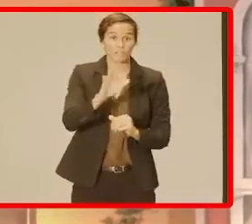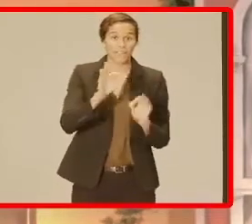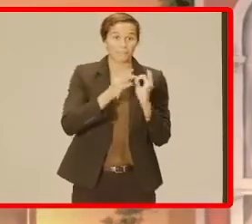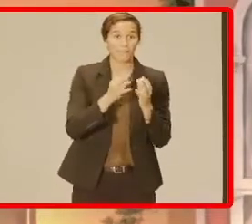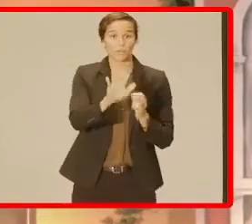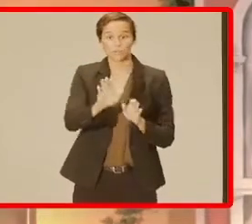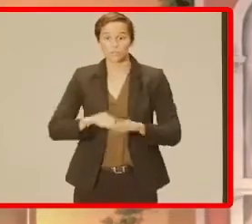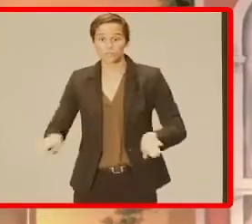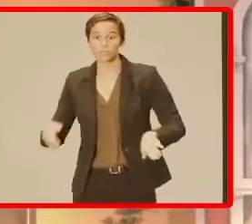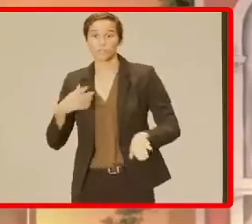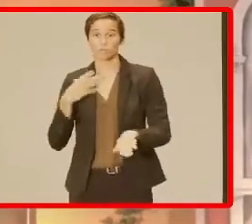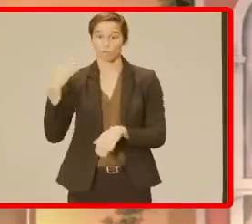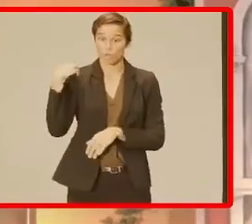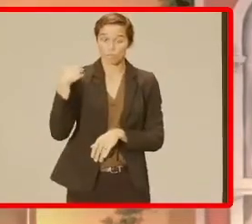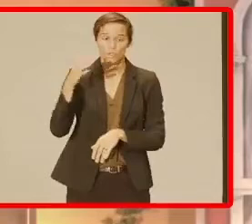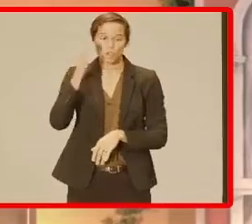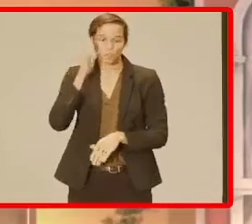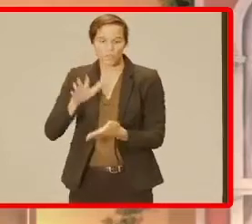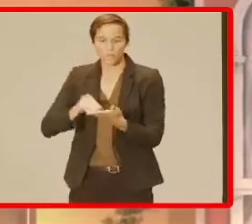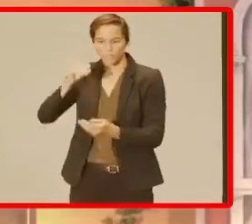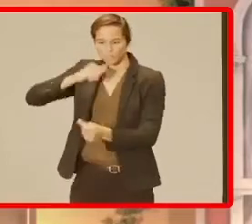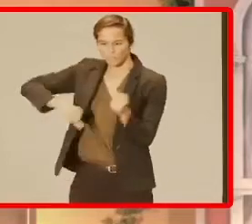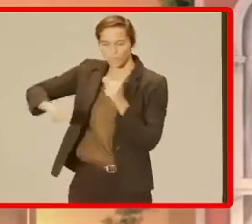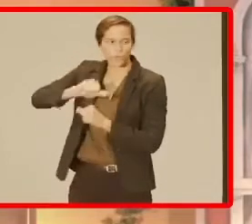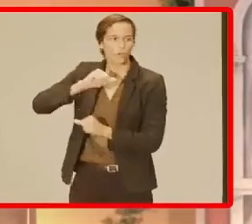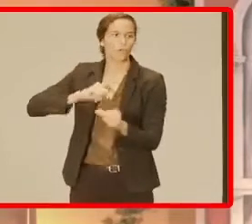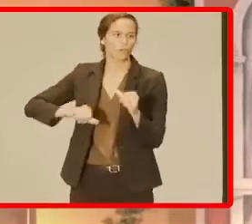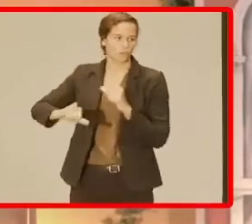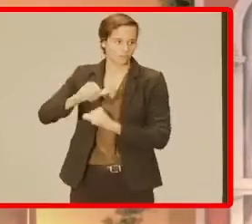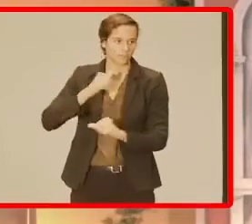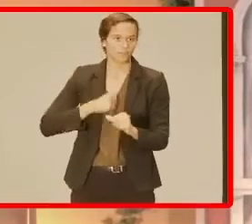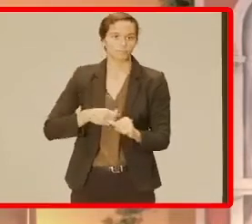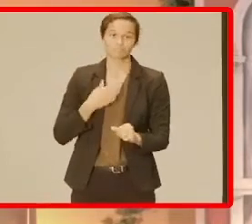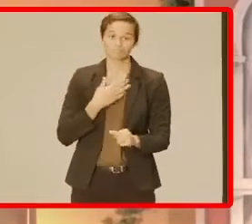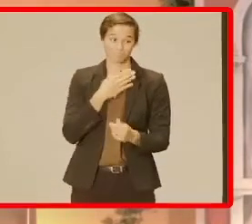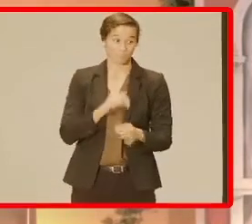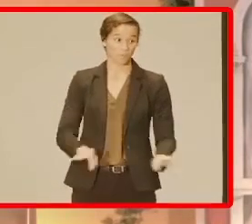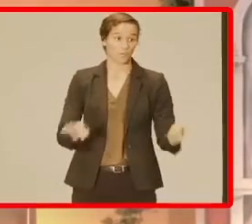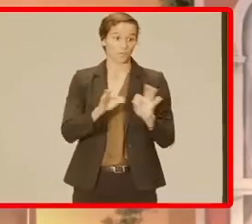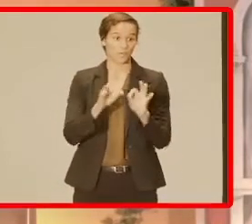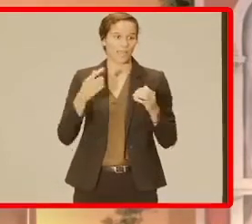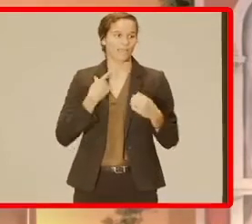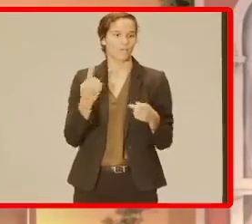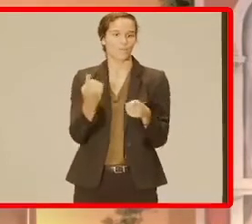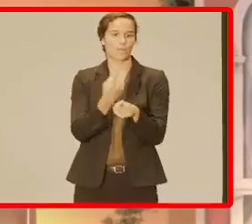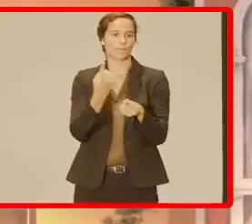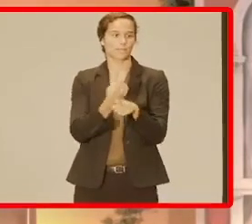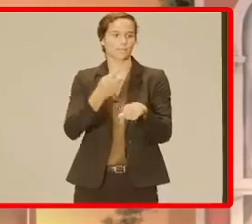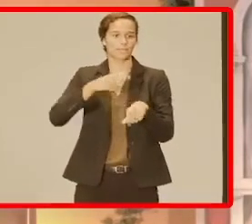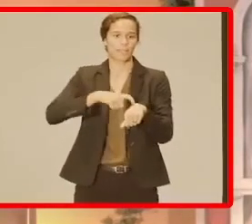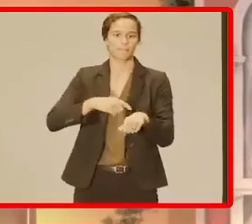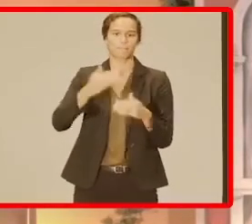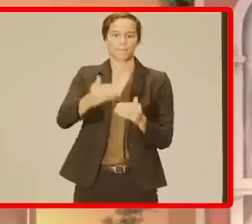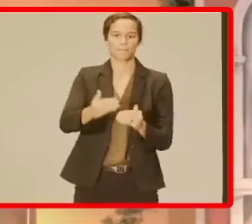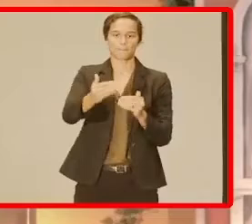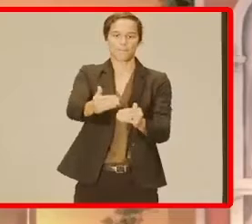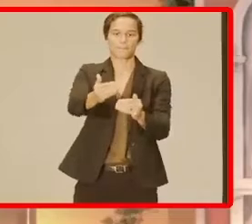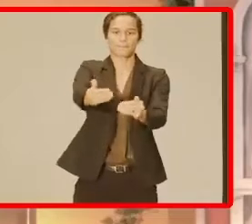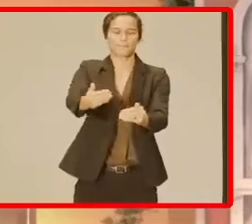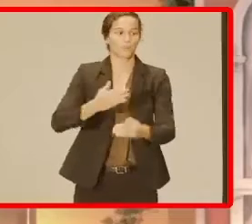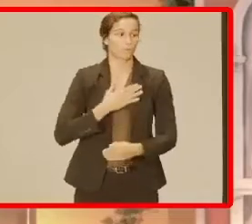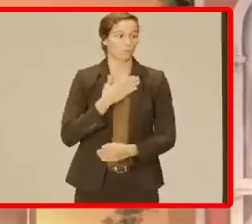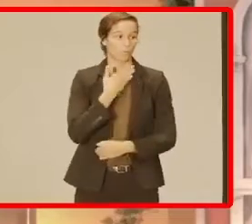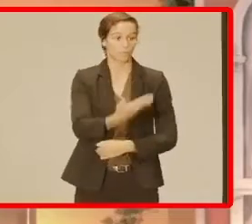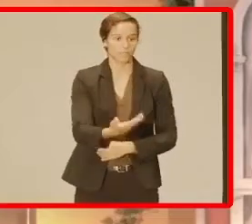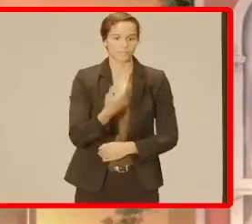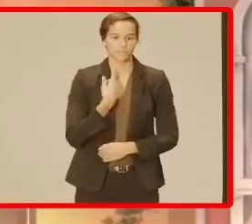you coach. And so it's important to have a regular coaching cadence and a willingness to continue to ask yourself those questions.